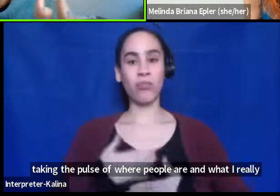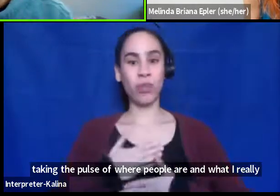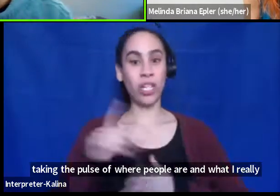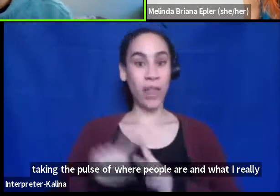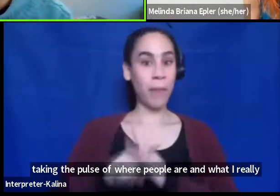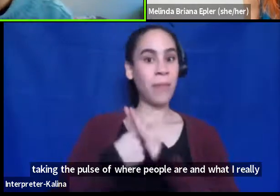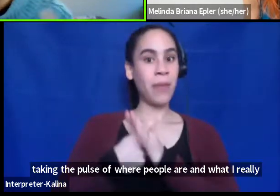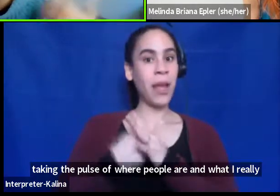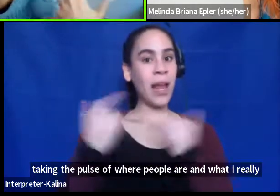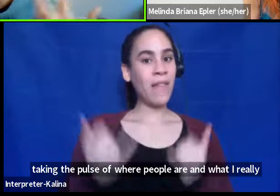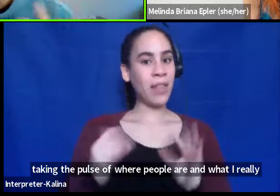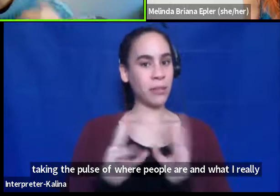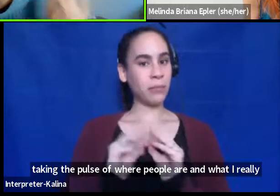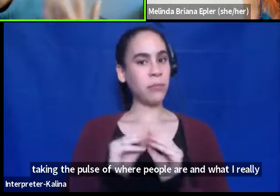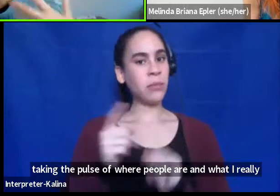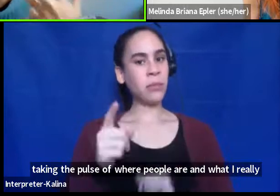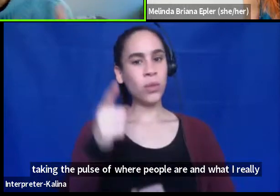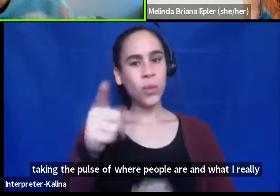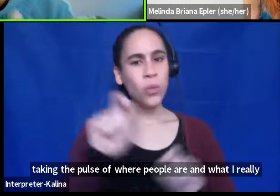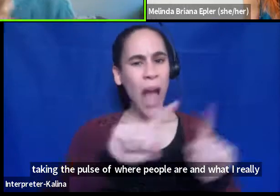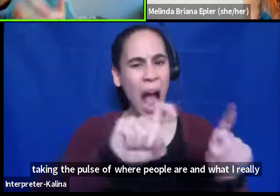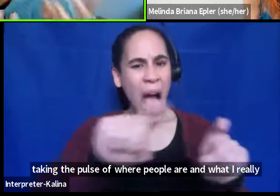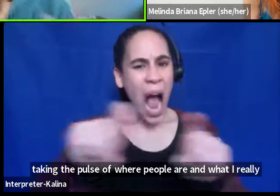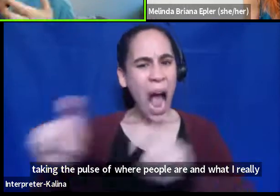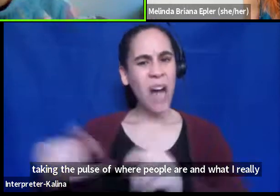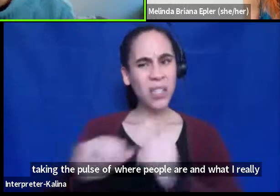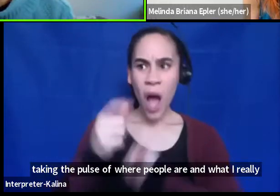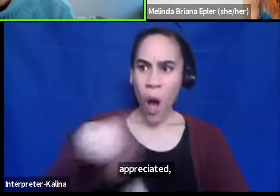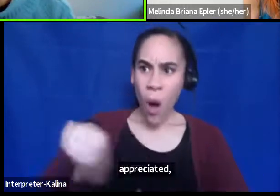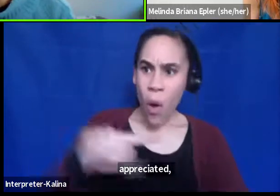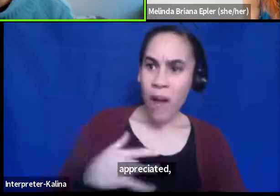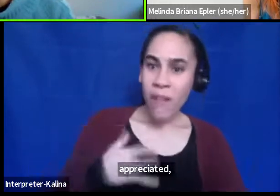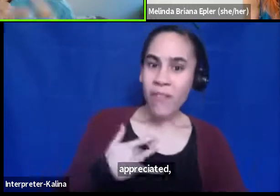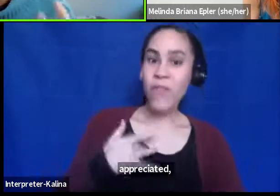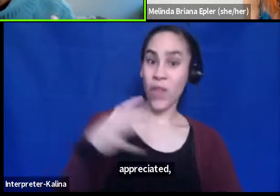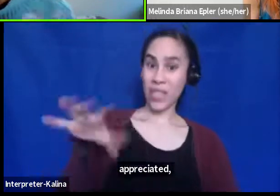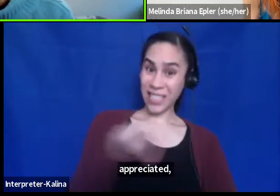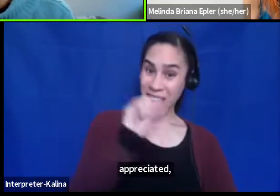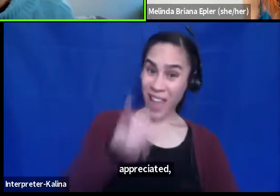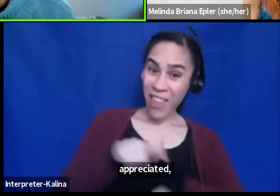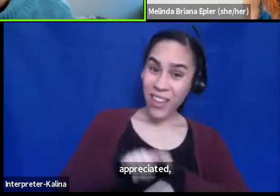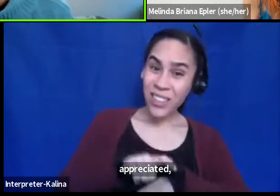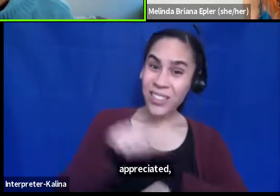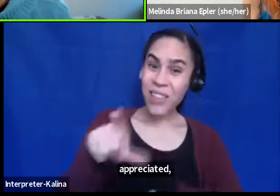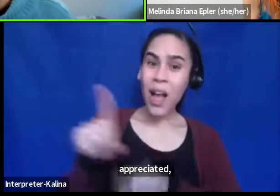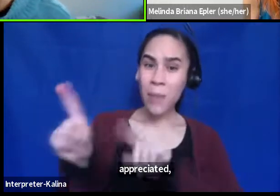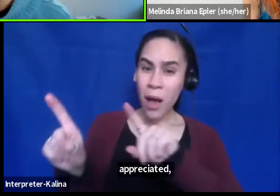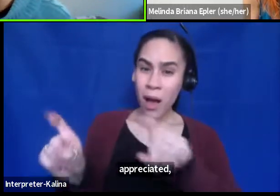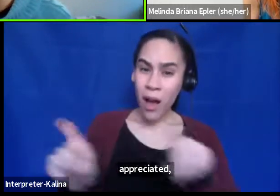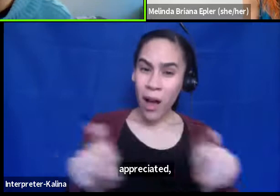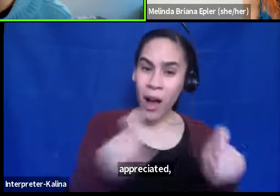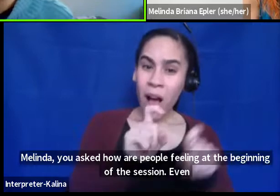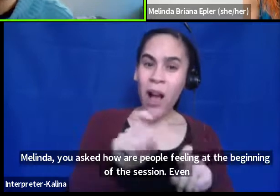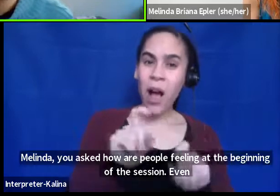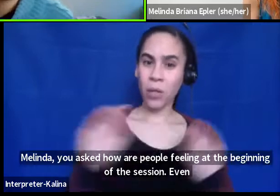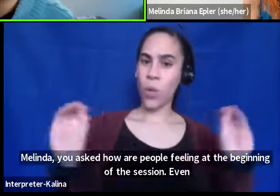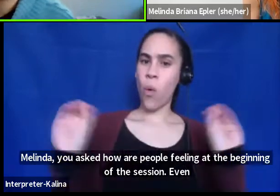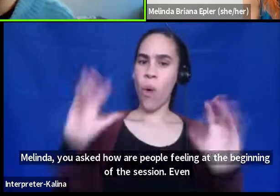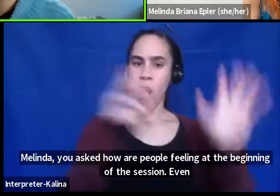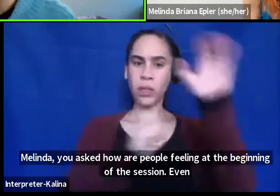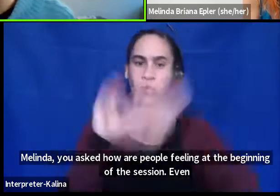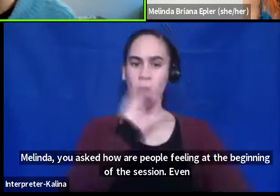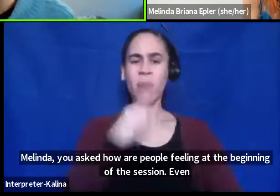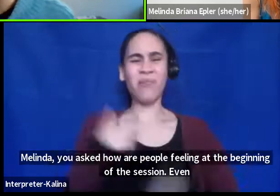are people feeling, right? And so just taking that time to really check in with people and not assuming that we know